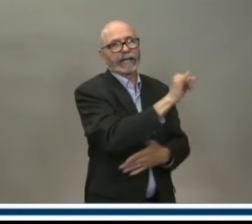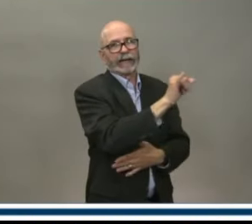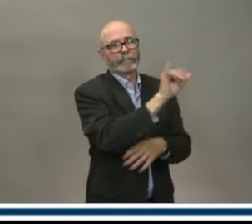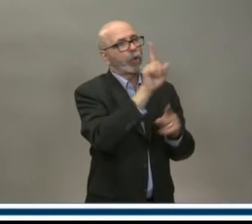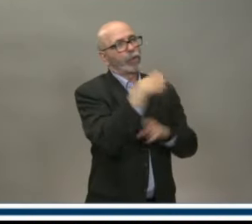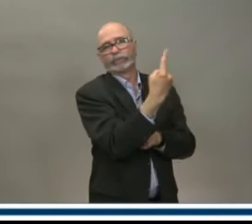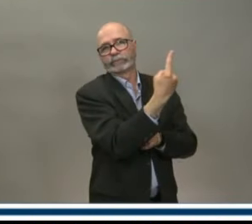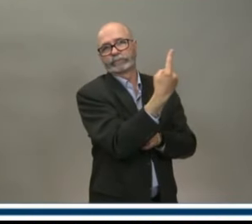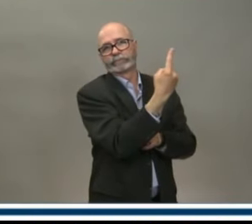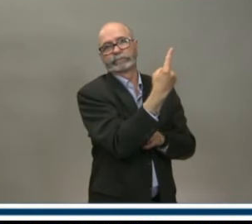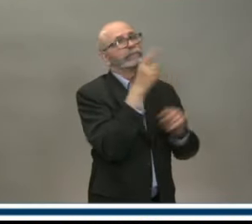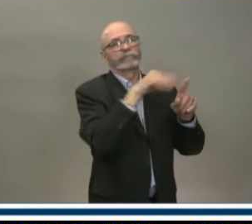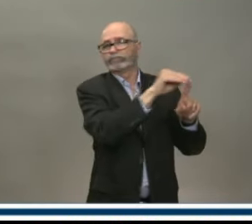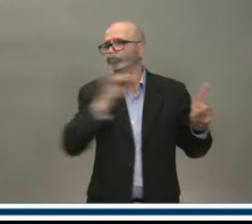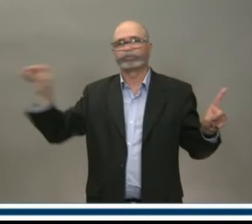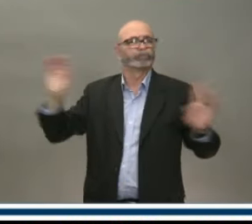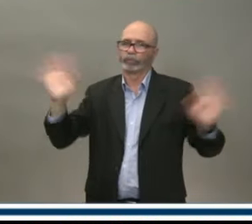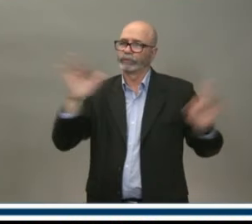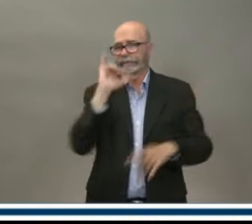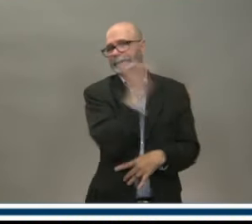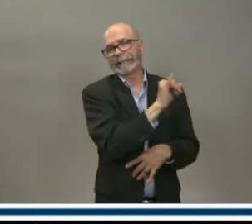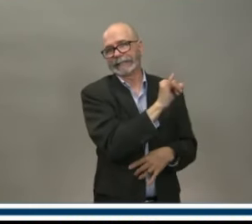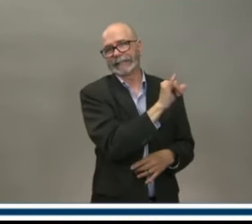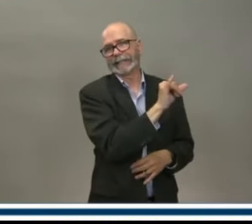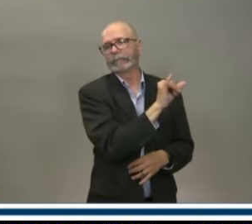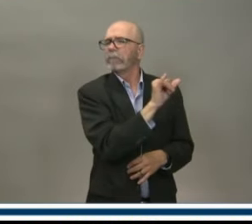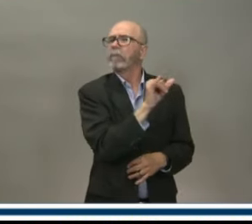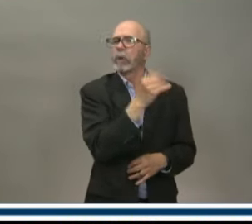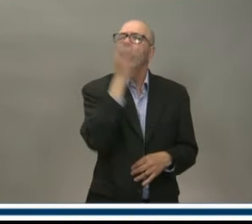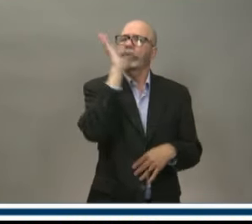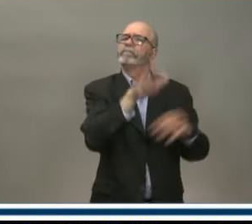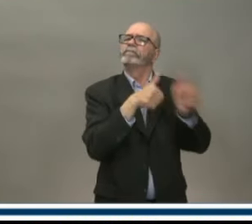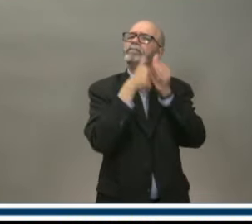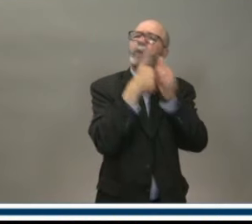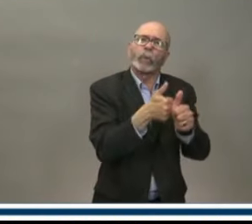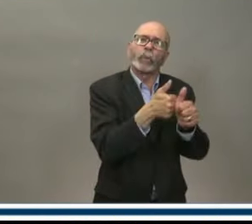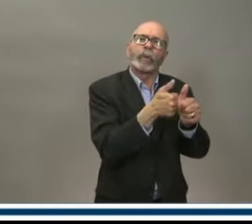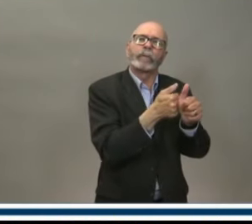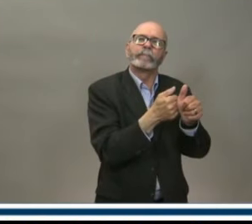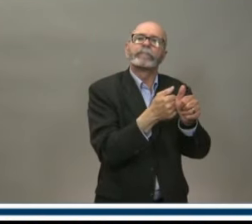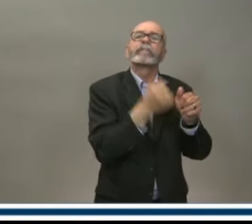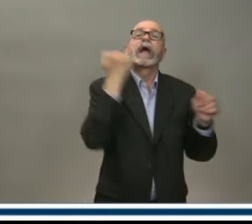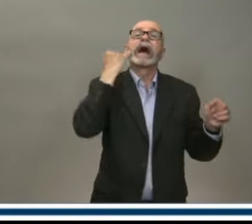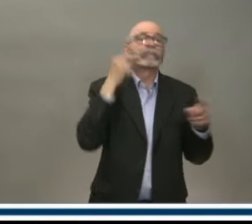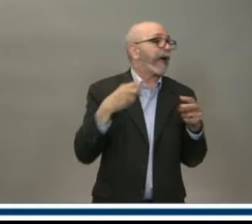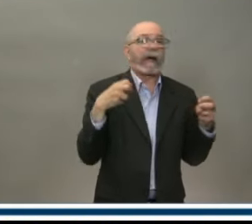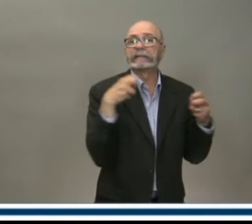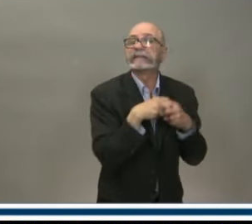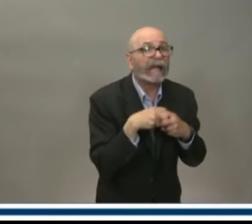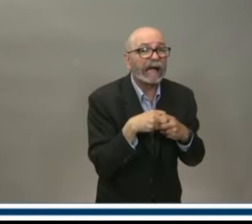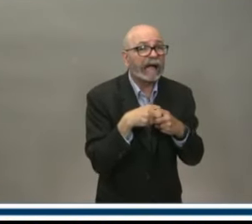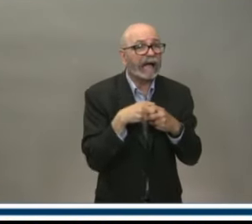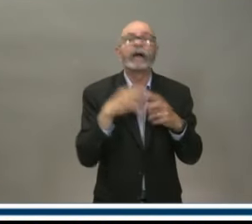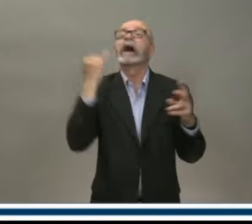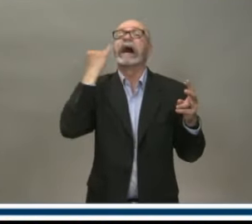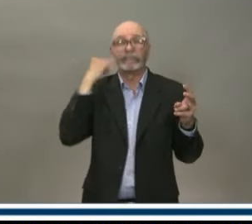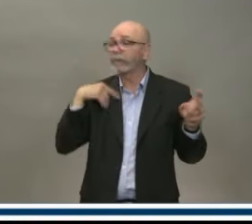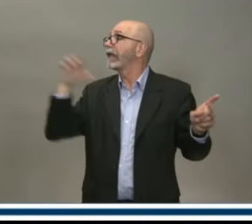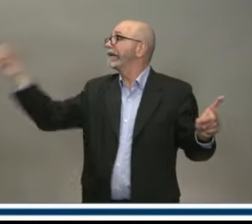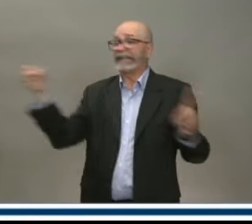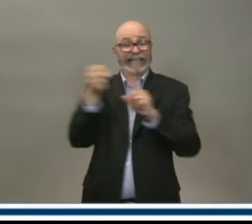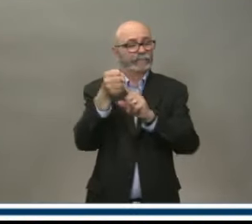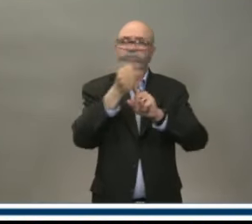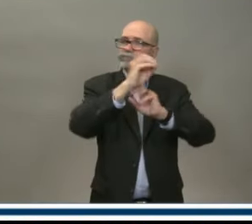steps that would minimize the need to bring in staff from other facilities by allowing, under very